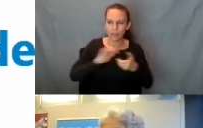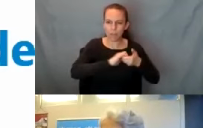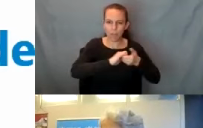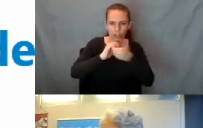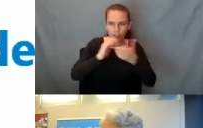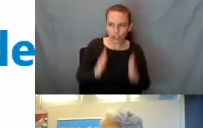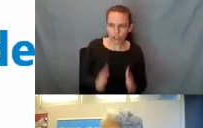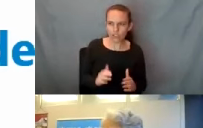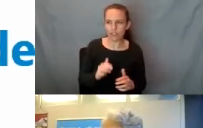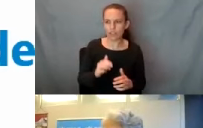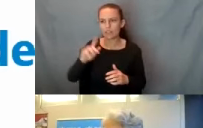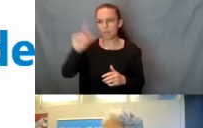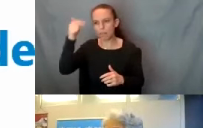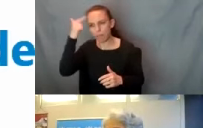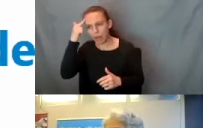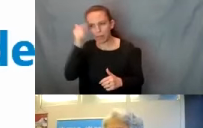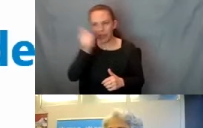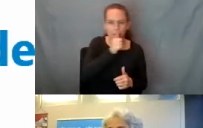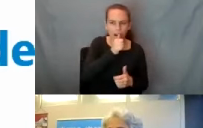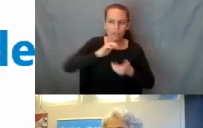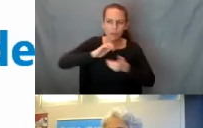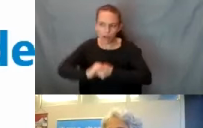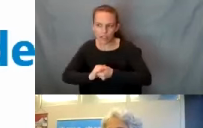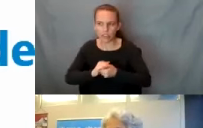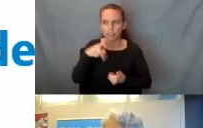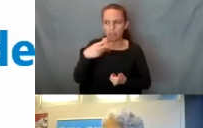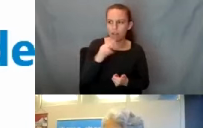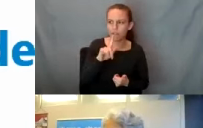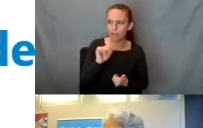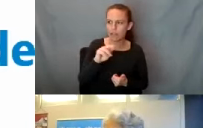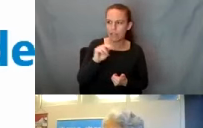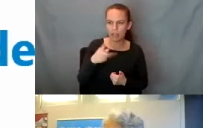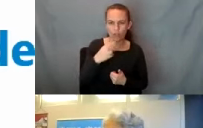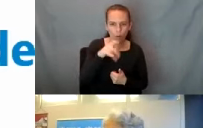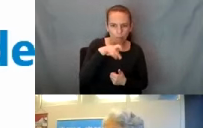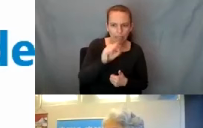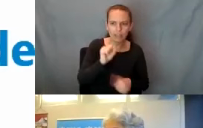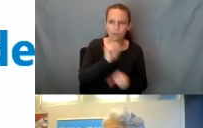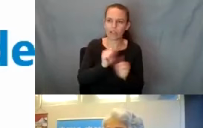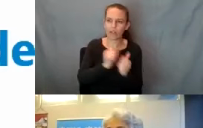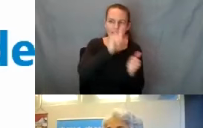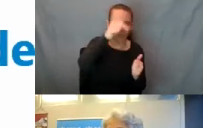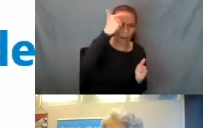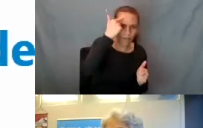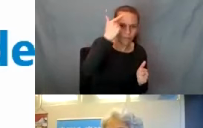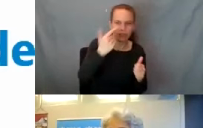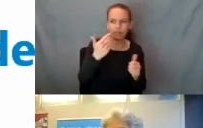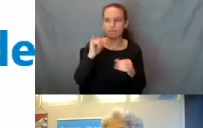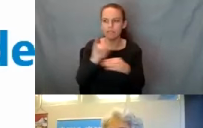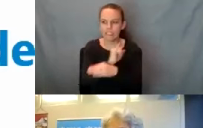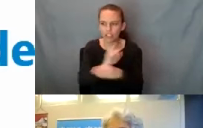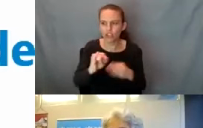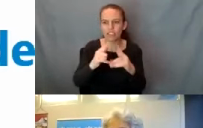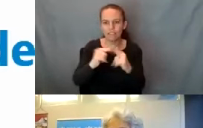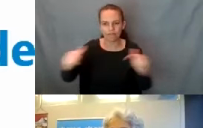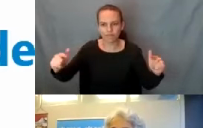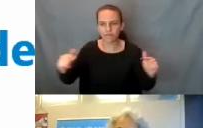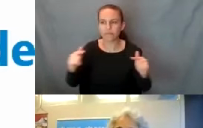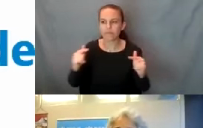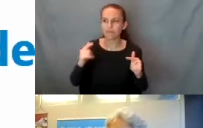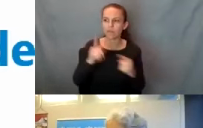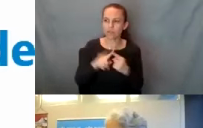public-private partnerships, philanthropies, working with government, civil society, industry, to accelerate the development of new tools, so